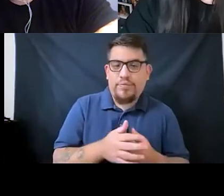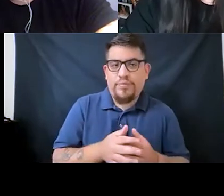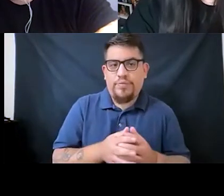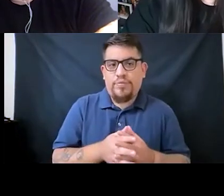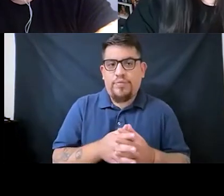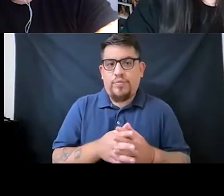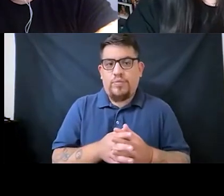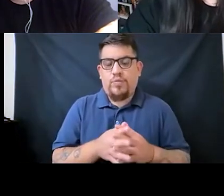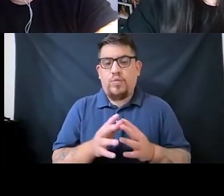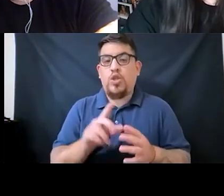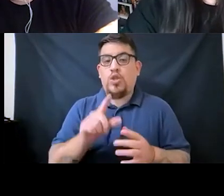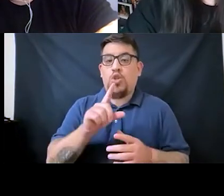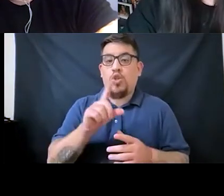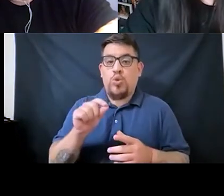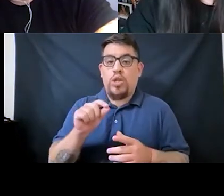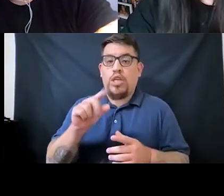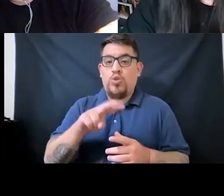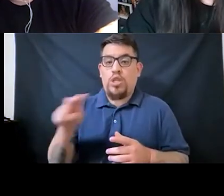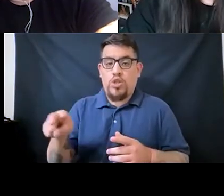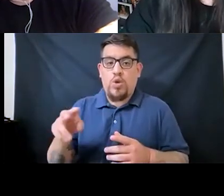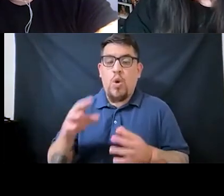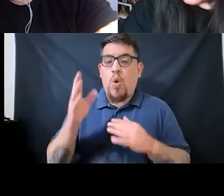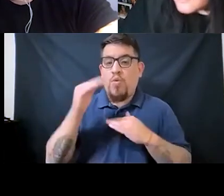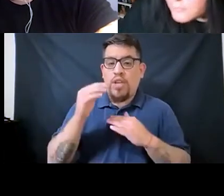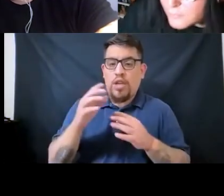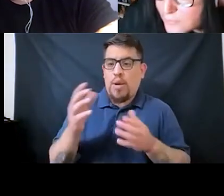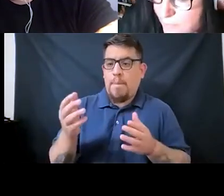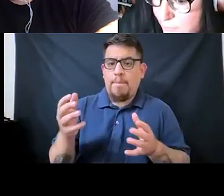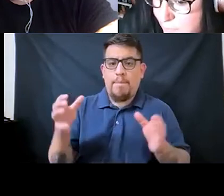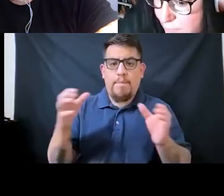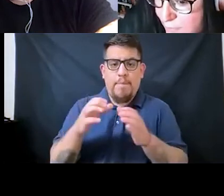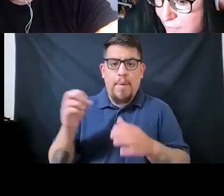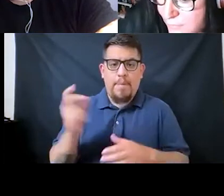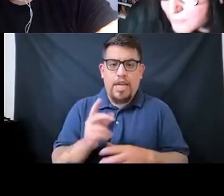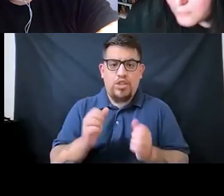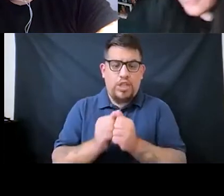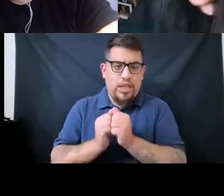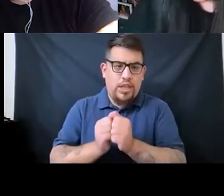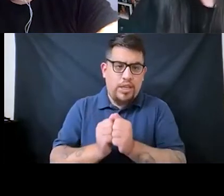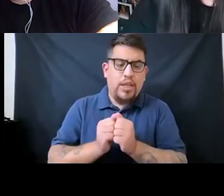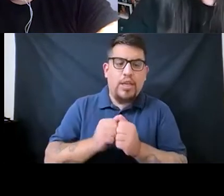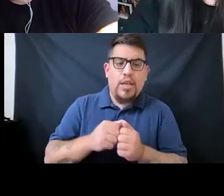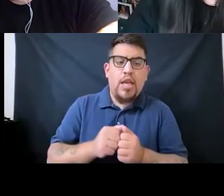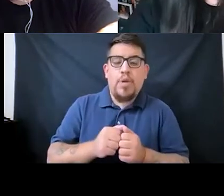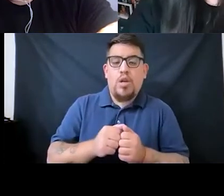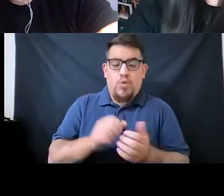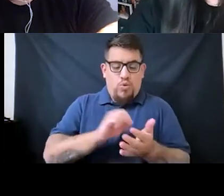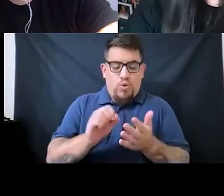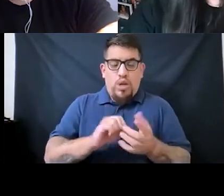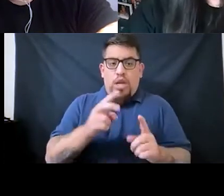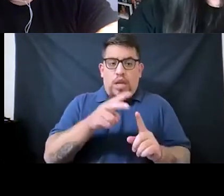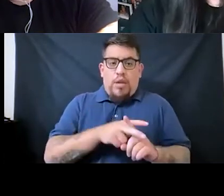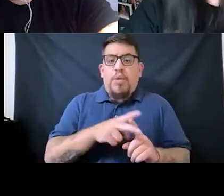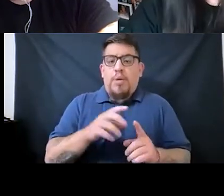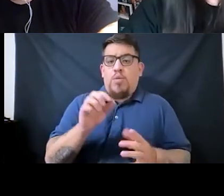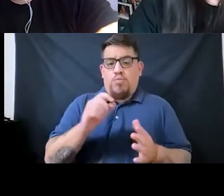you know, 2022, because they're all hopefully getting back together. And I'm putting it on my, you know, vacation. I'm going to be doing writing about fatness and